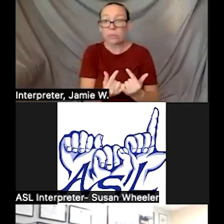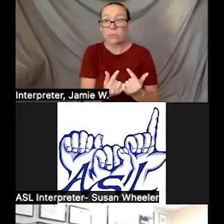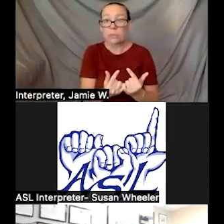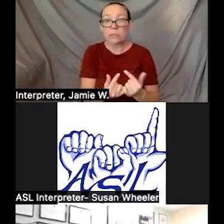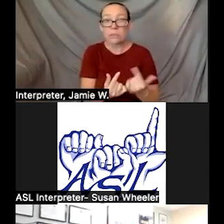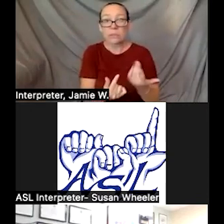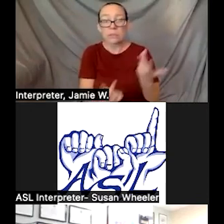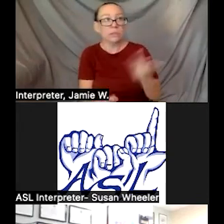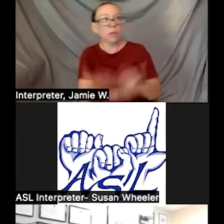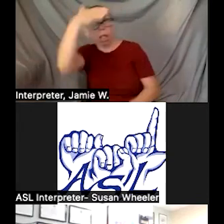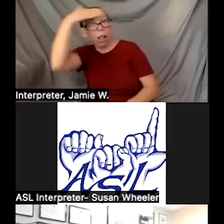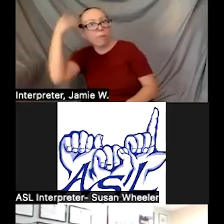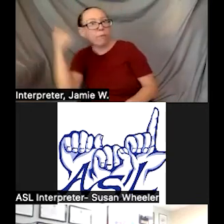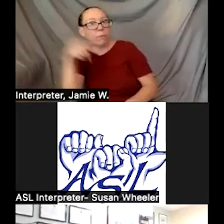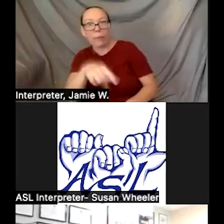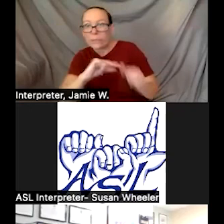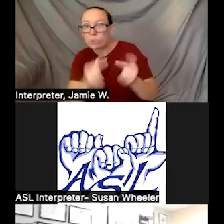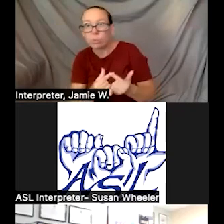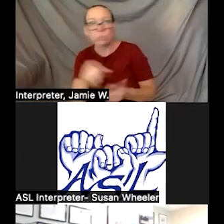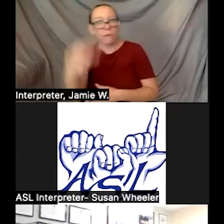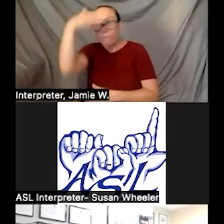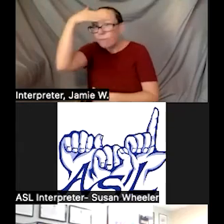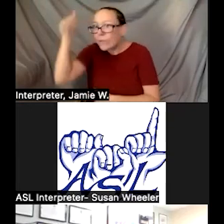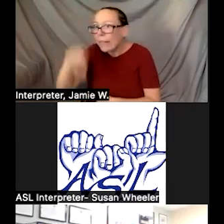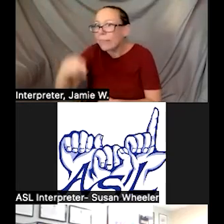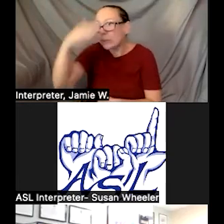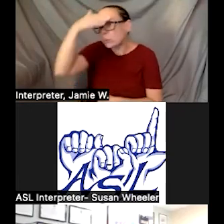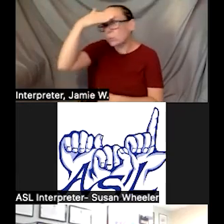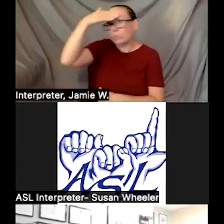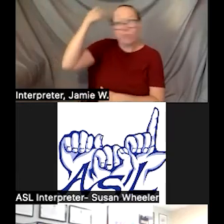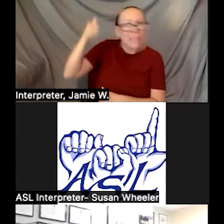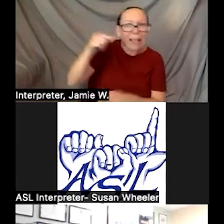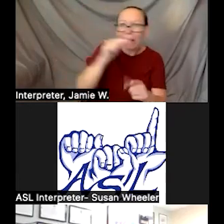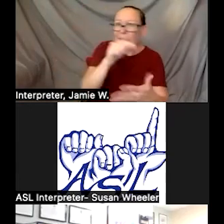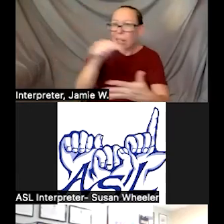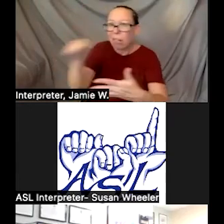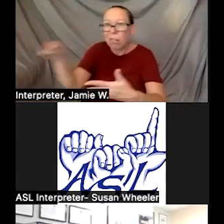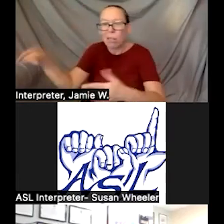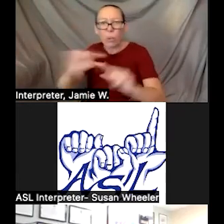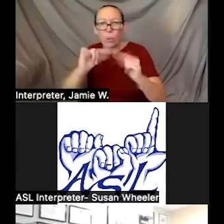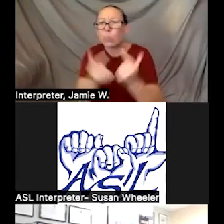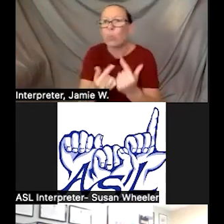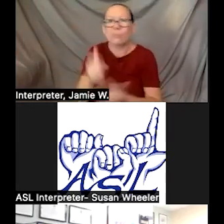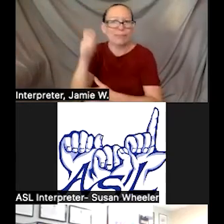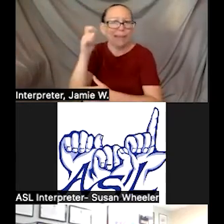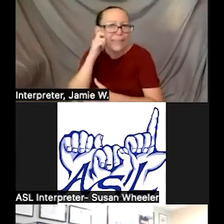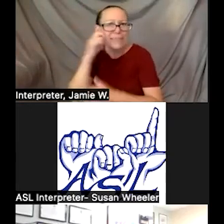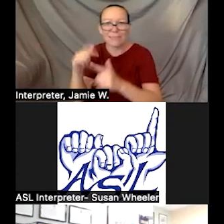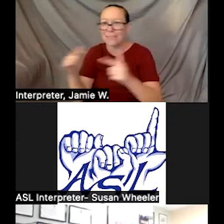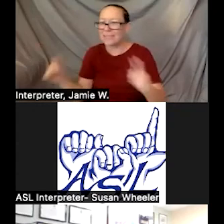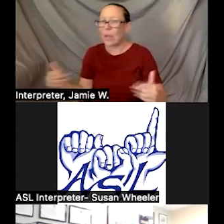group exists, or that this ethnicity exists, or this, there's so many elements out there that are really marvelous for all